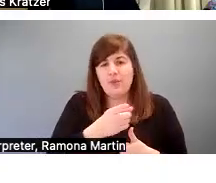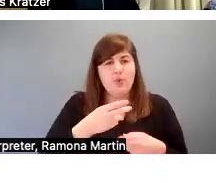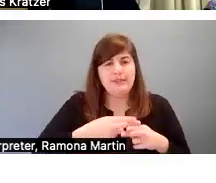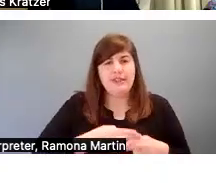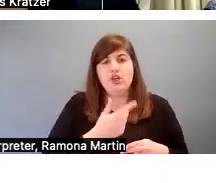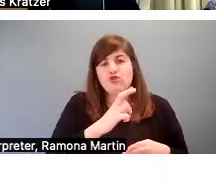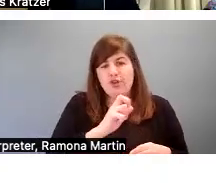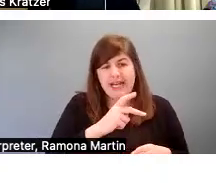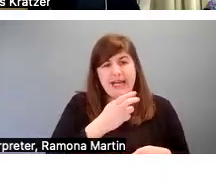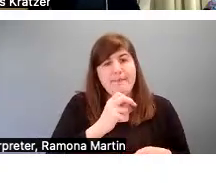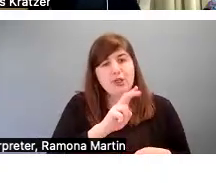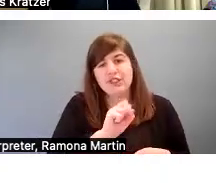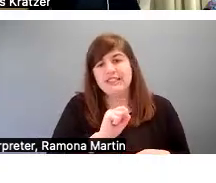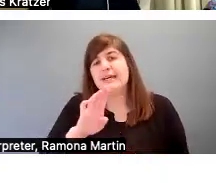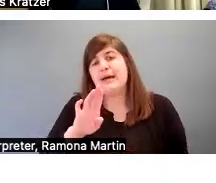and flies.